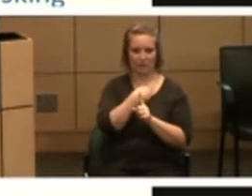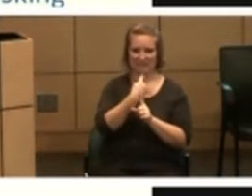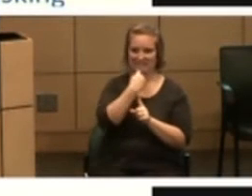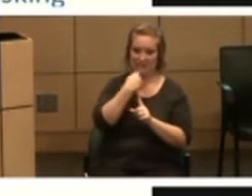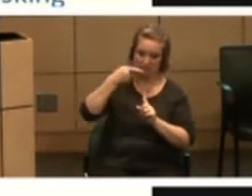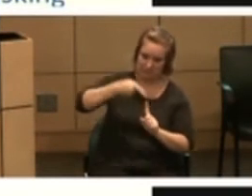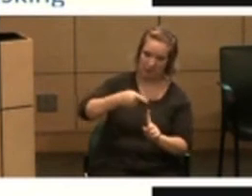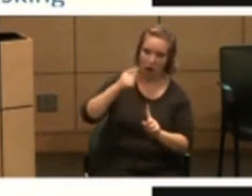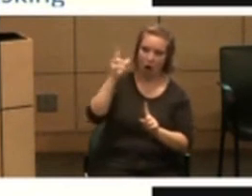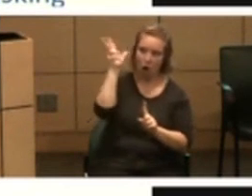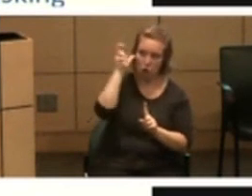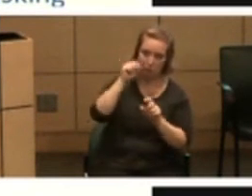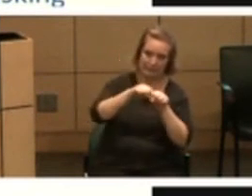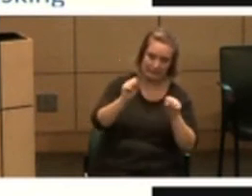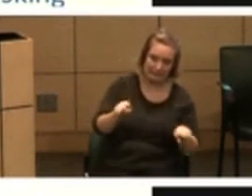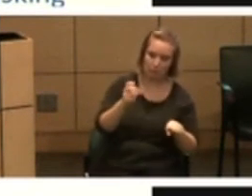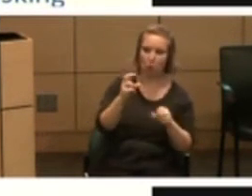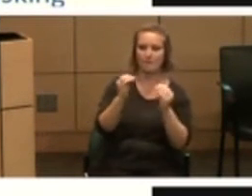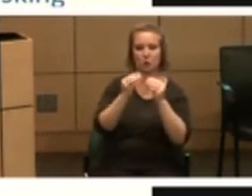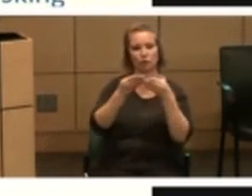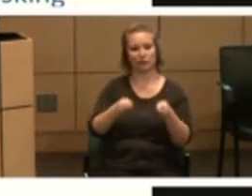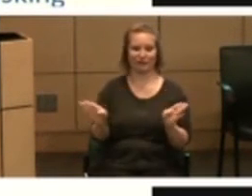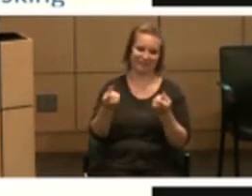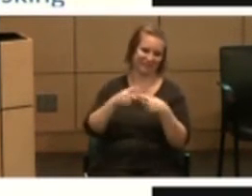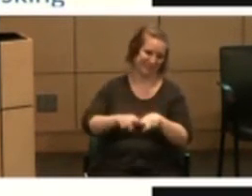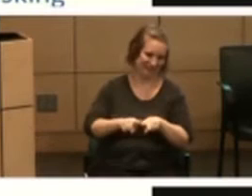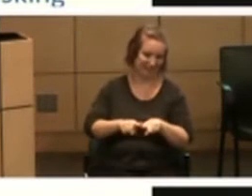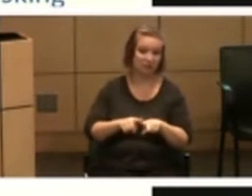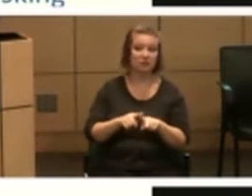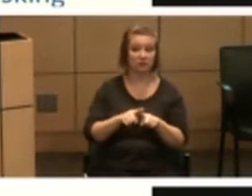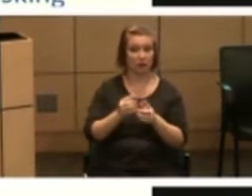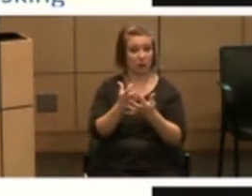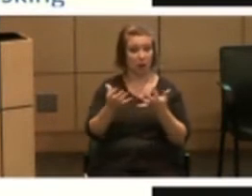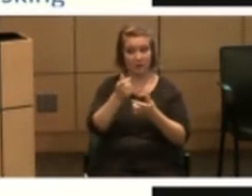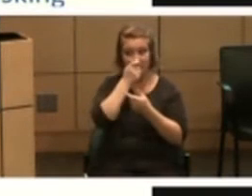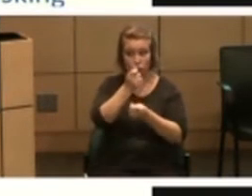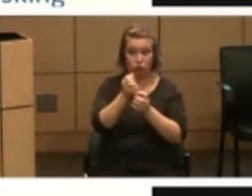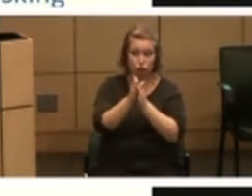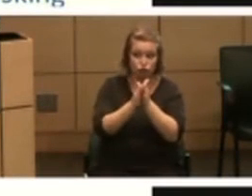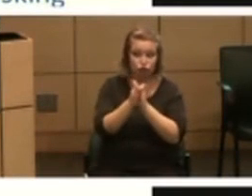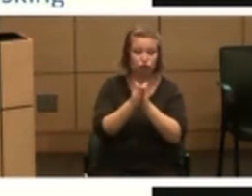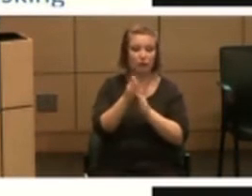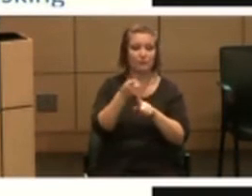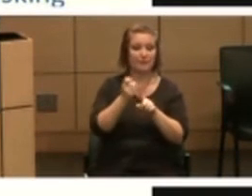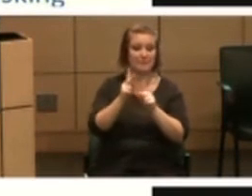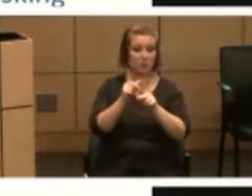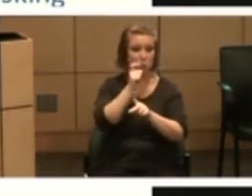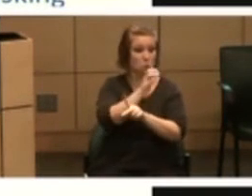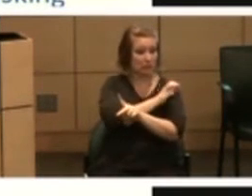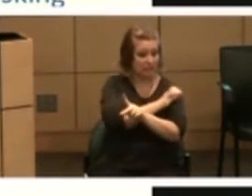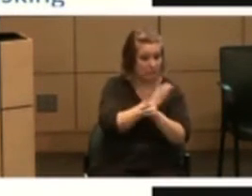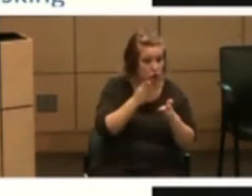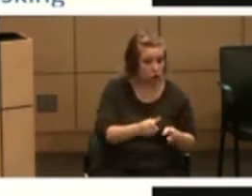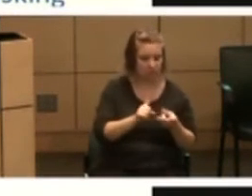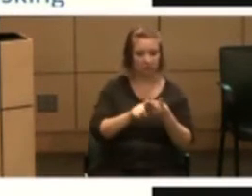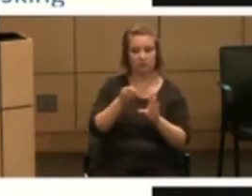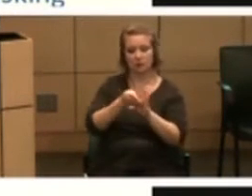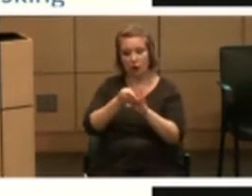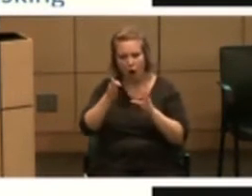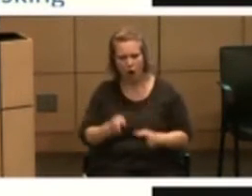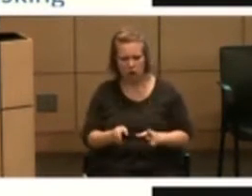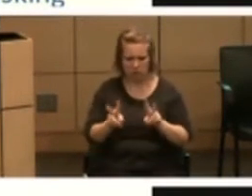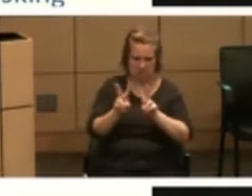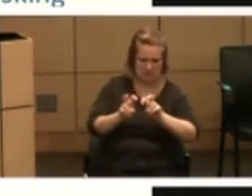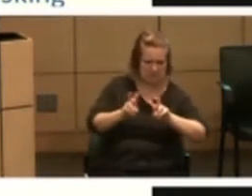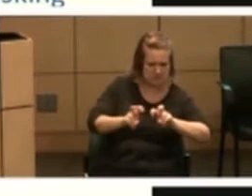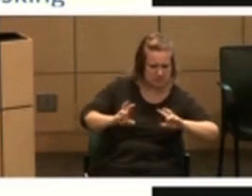system or just something more general. So there's a lot of interest in this area from clinical folks, from psychologists, about what exactly is going